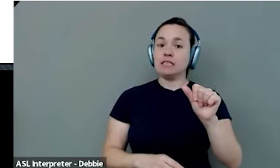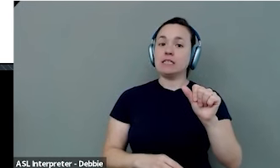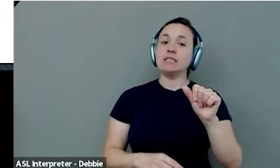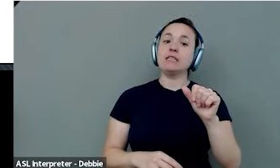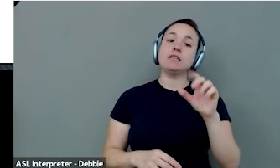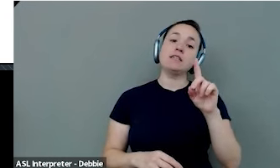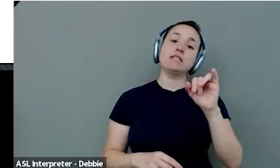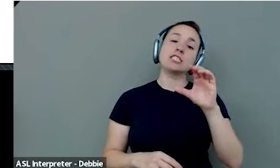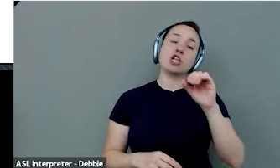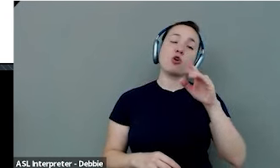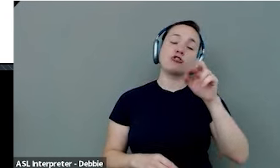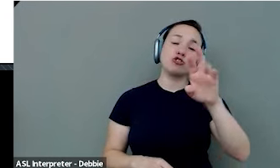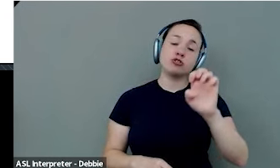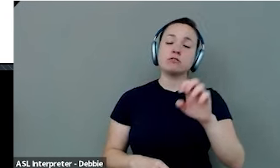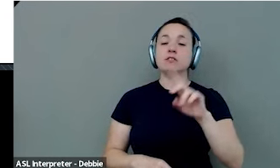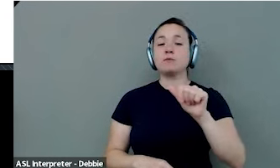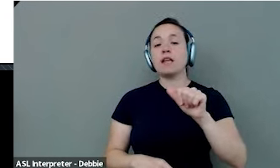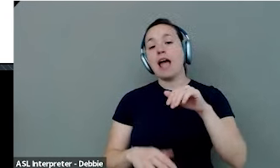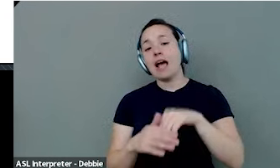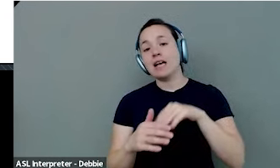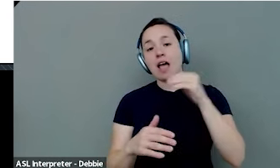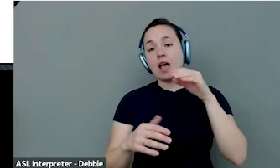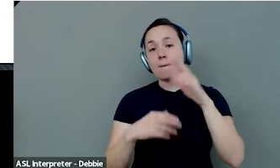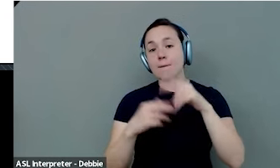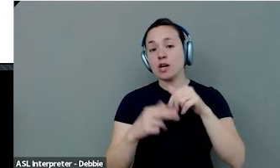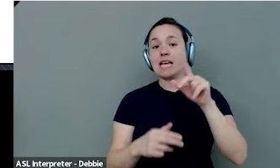disclosure, disability access, and building your LinkedIn